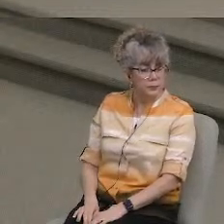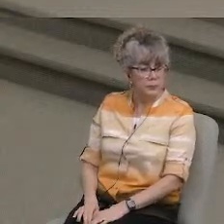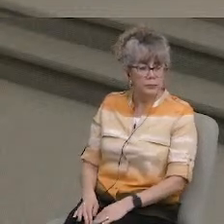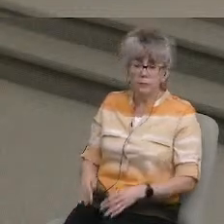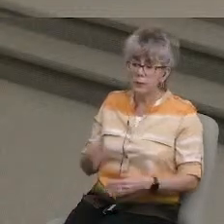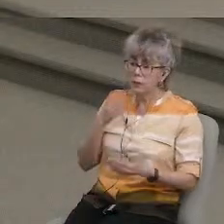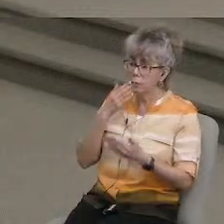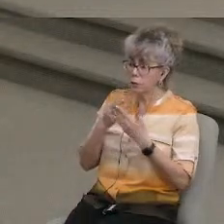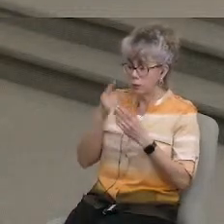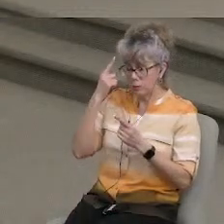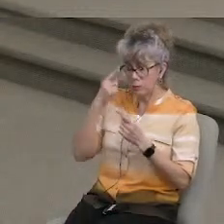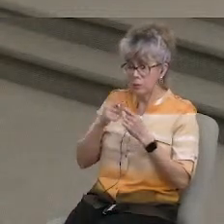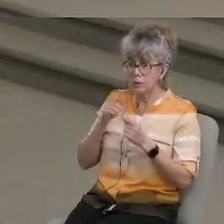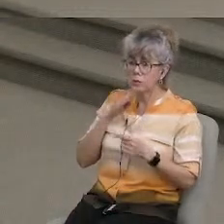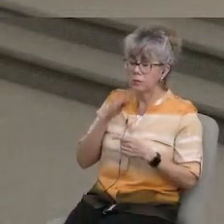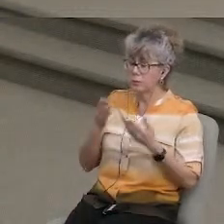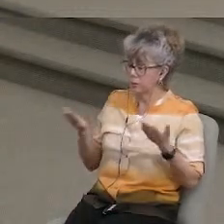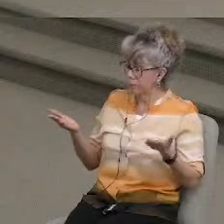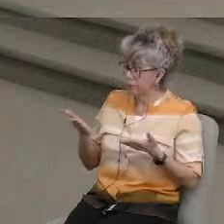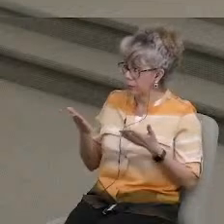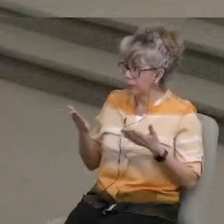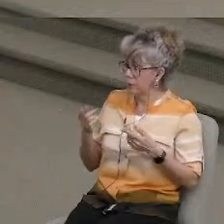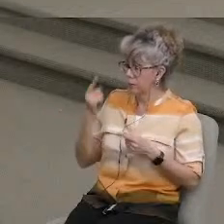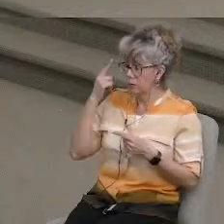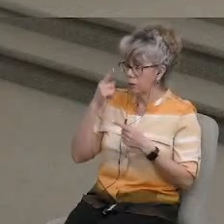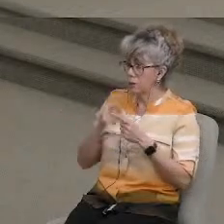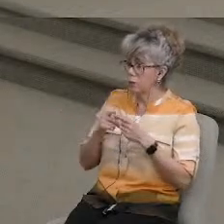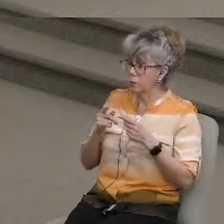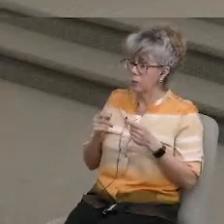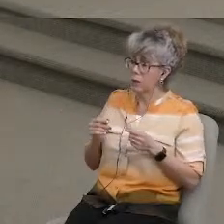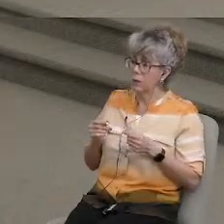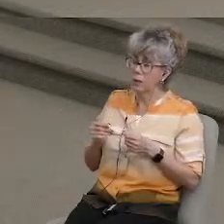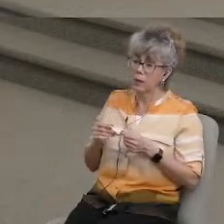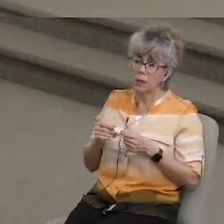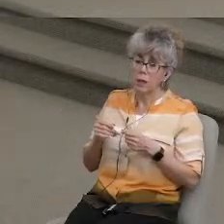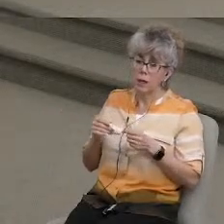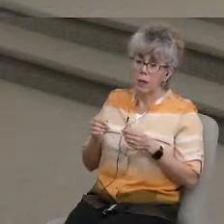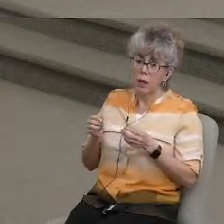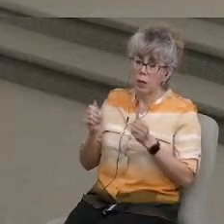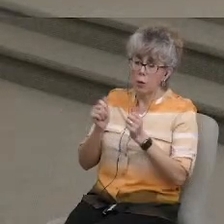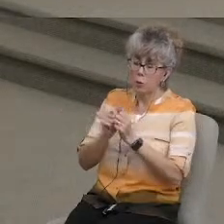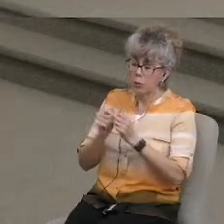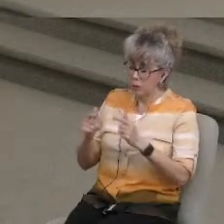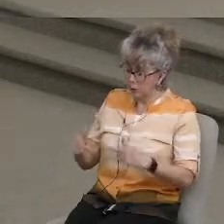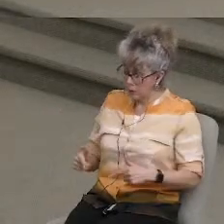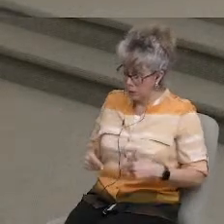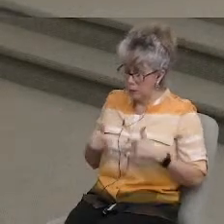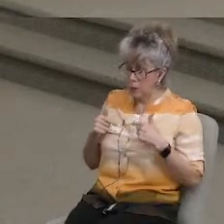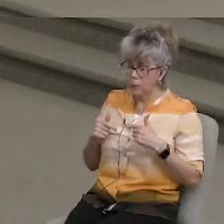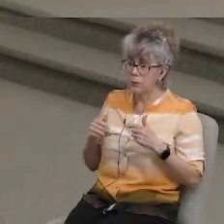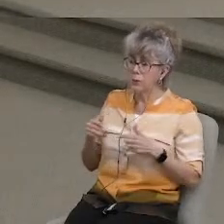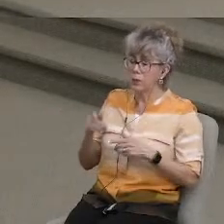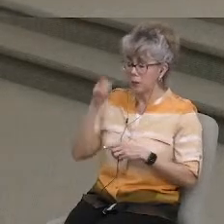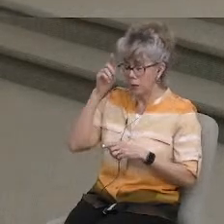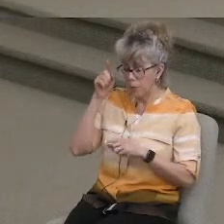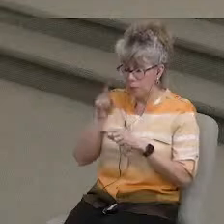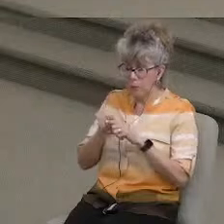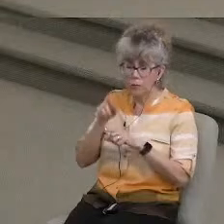It's good to be here, to be involved in the lives of our brothers and